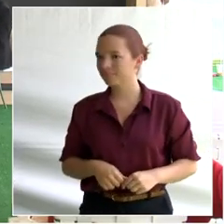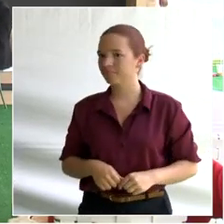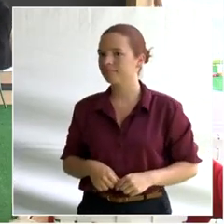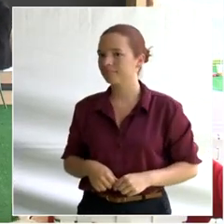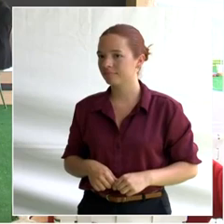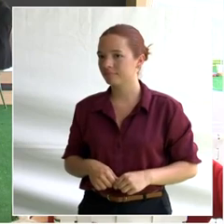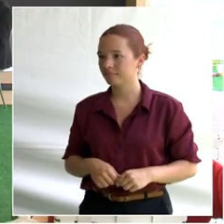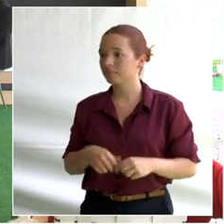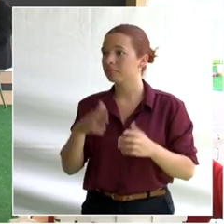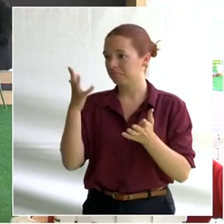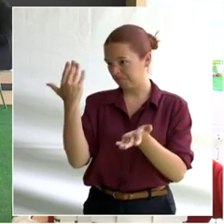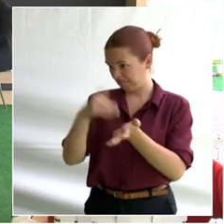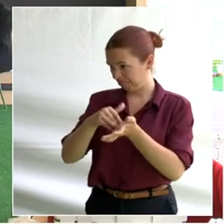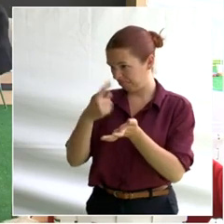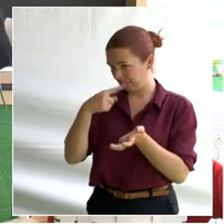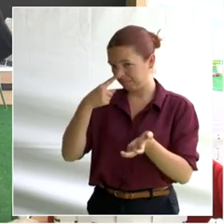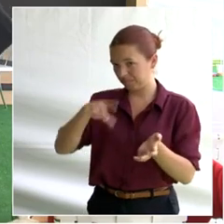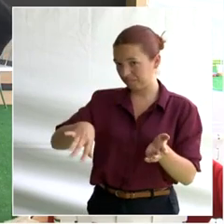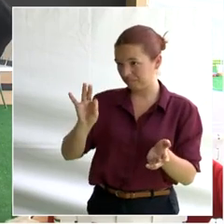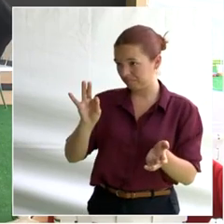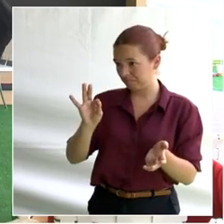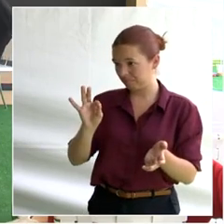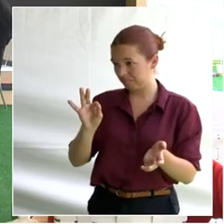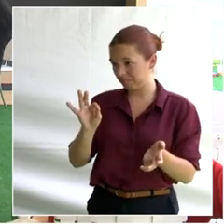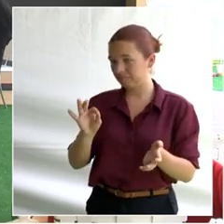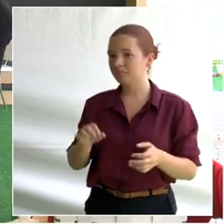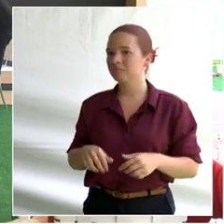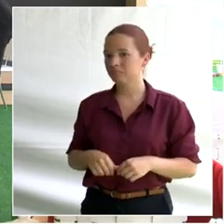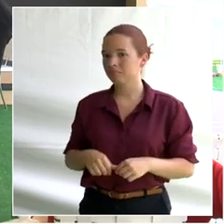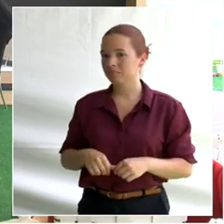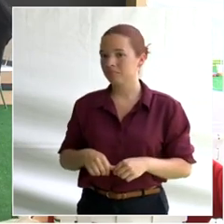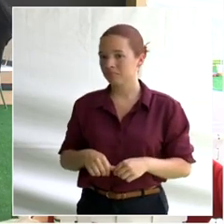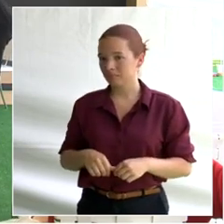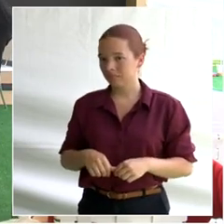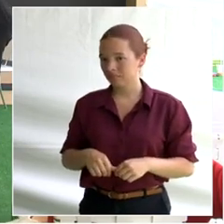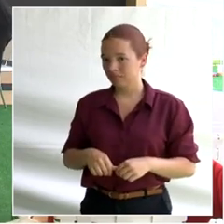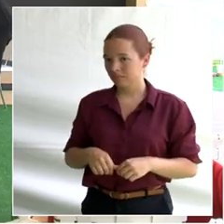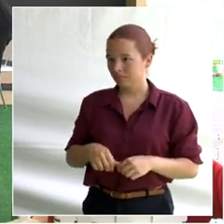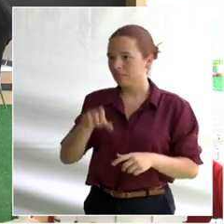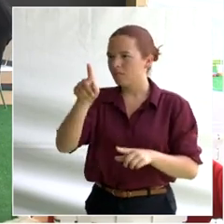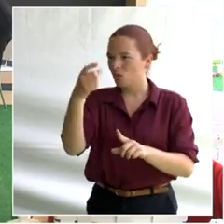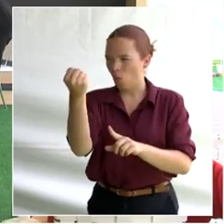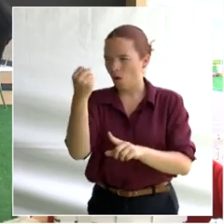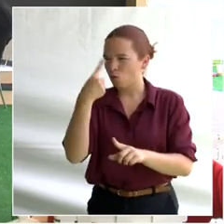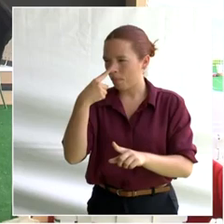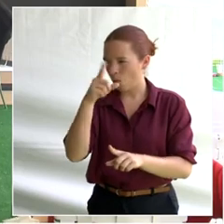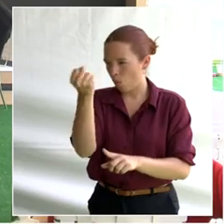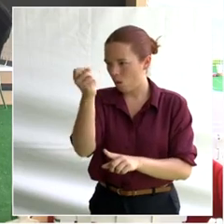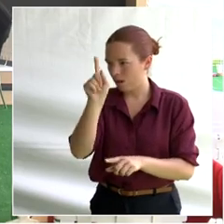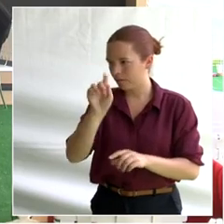for a couple chips? Yes, sure. Yep. So stick around for a second, guys, and we'll get this up and going for you in just a moment.